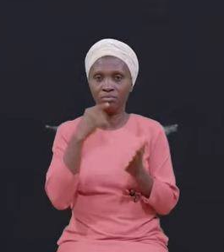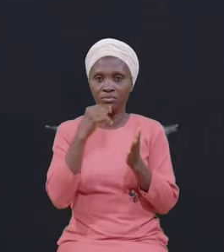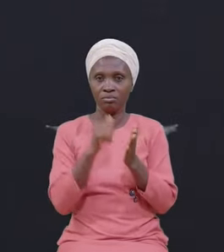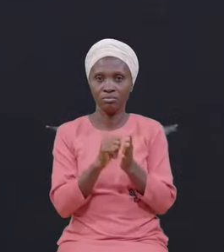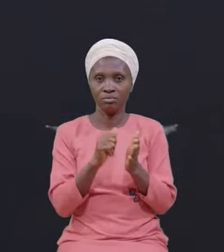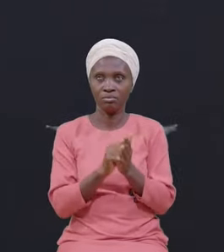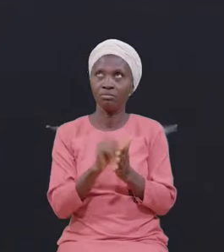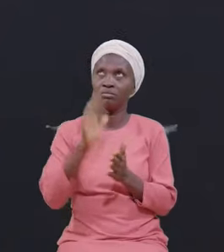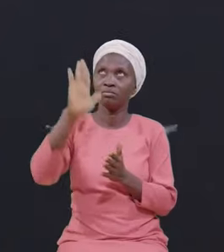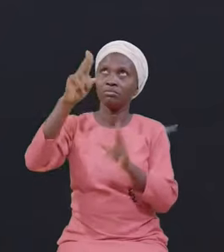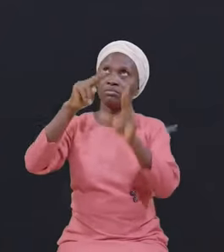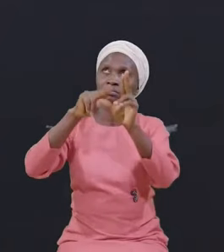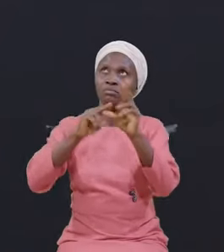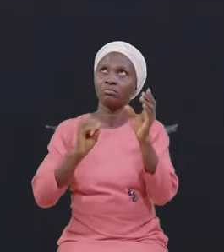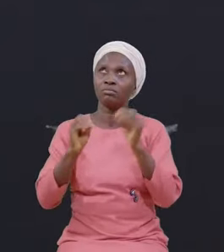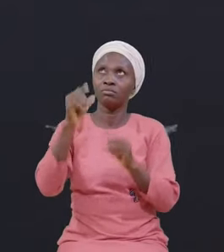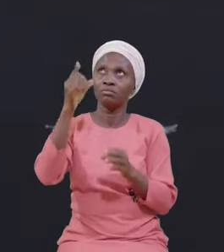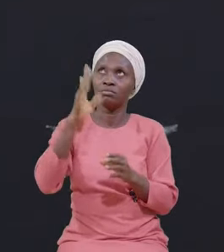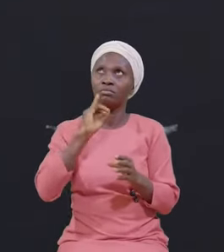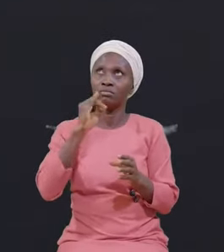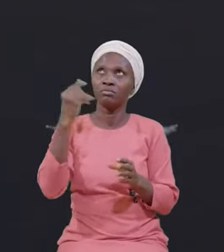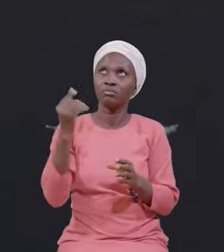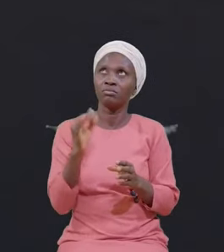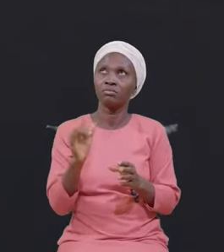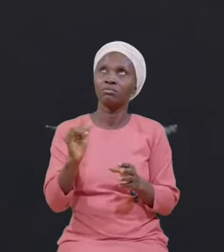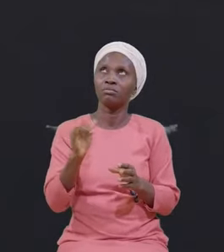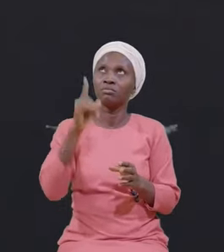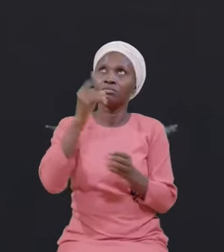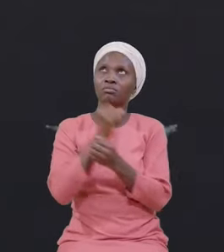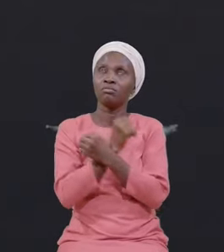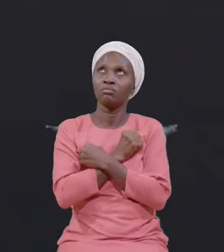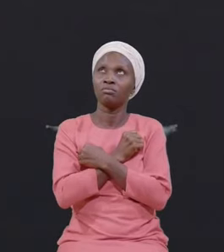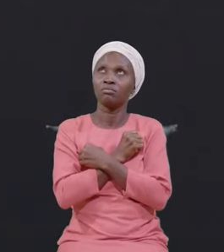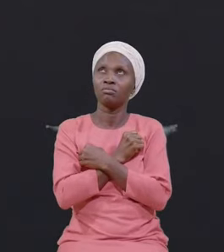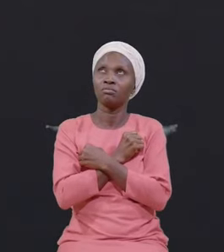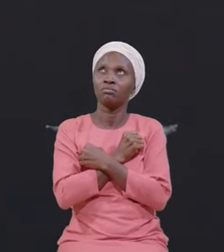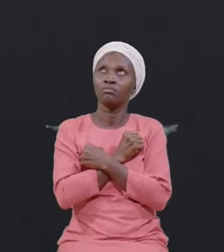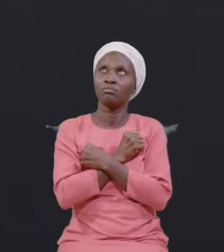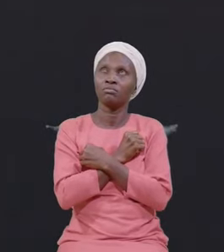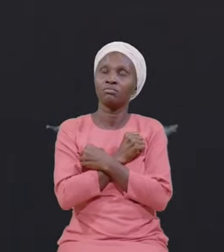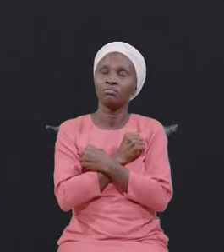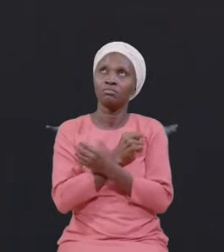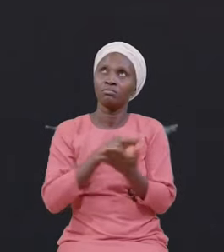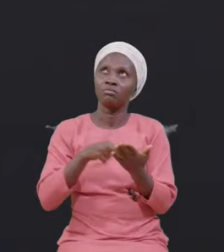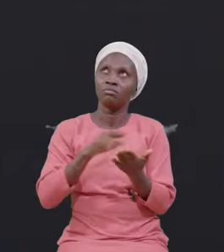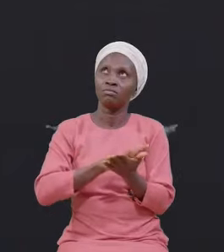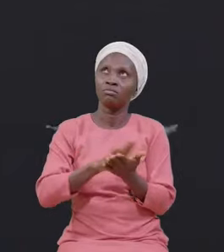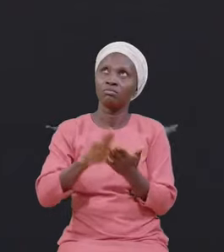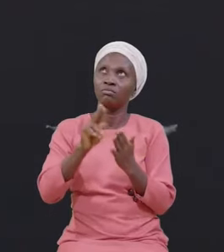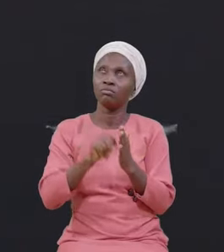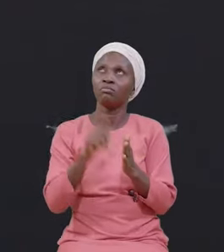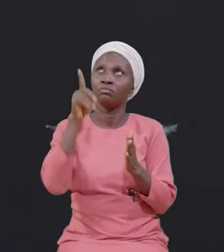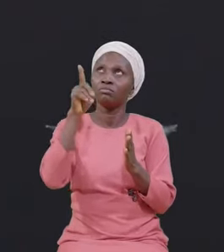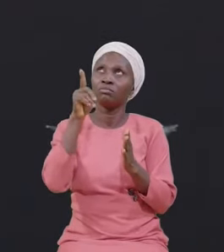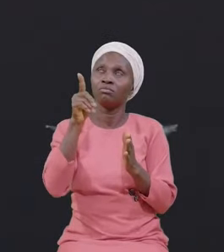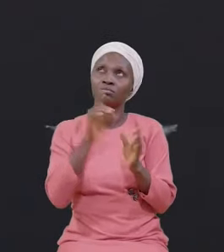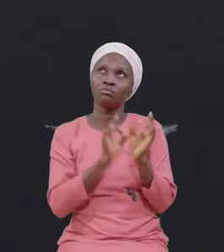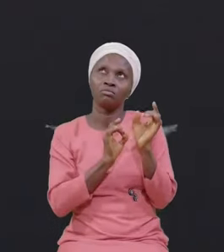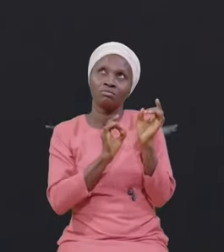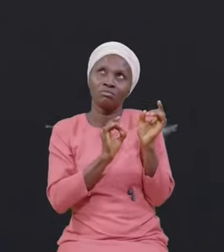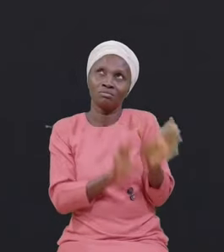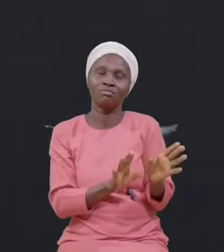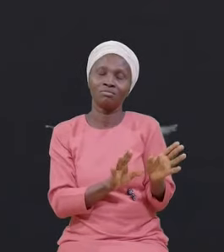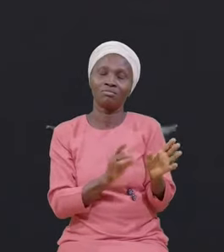ever thou lovest righteousness and hated iniquity therefore Lord even thy God has